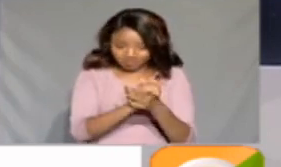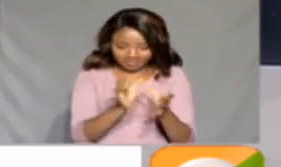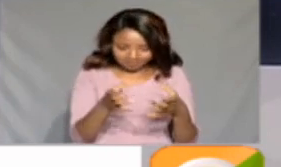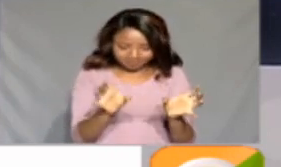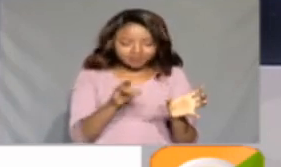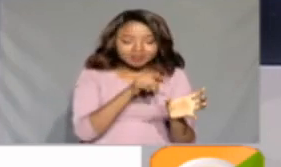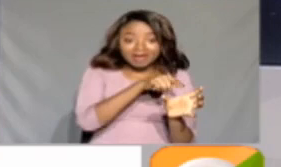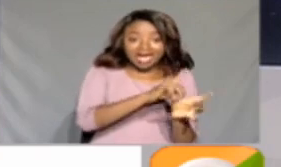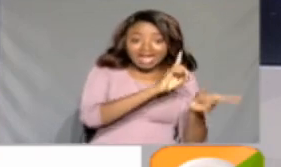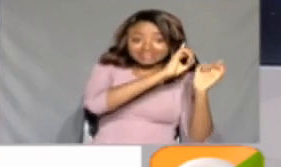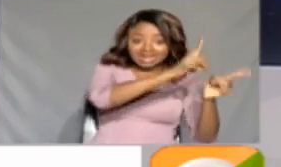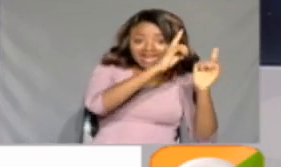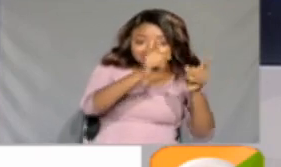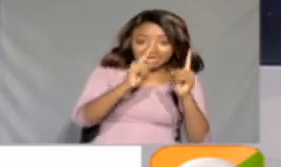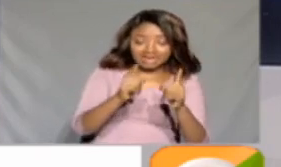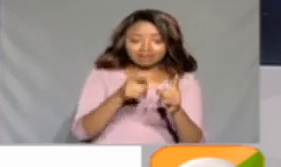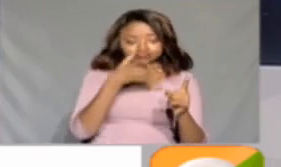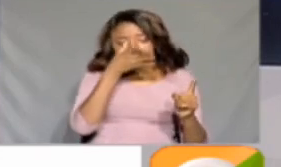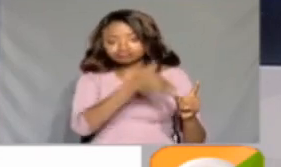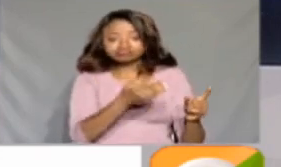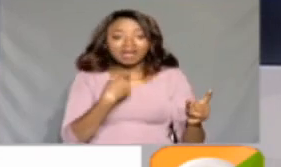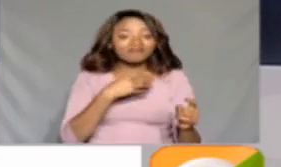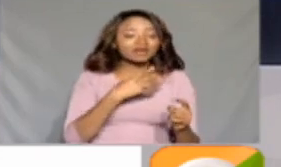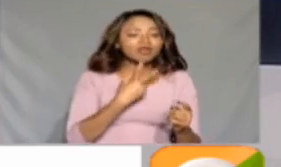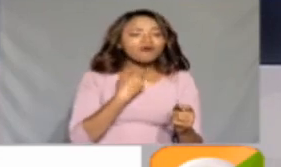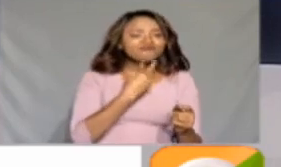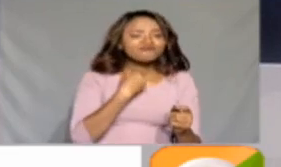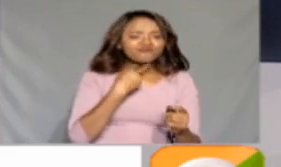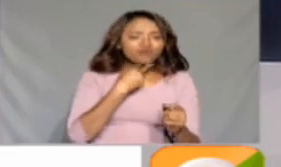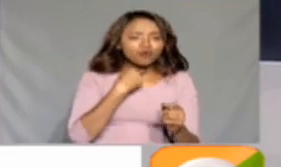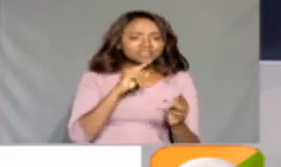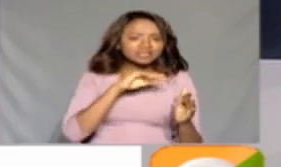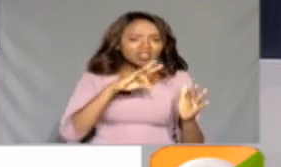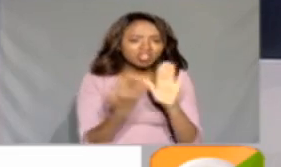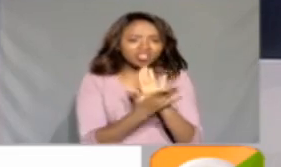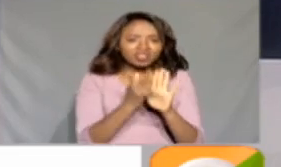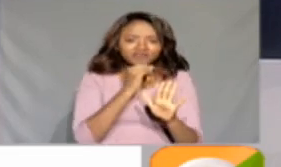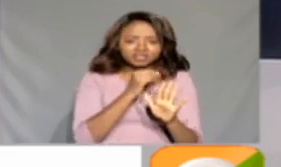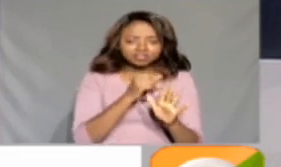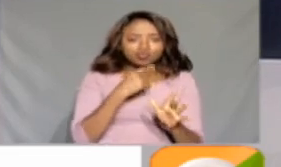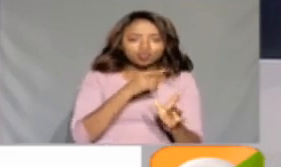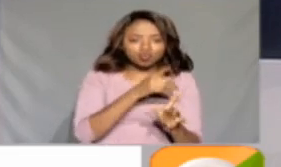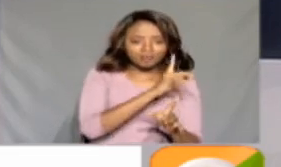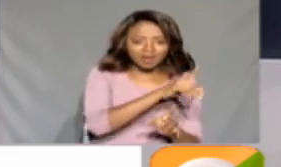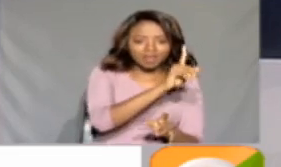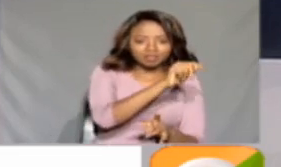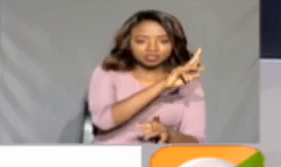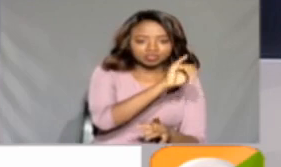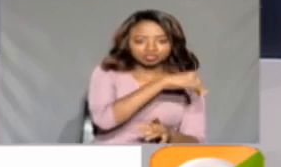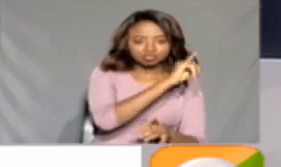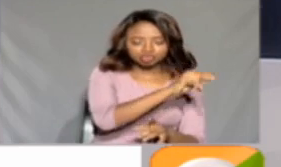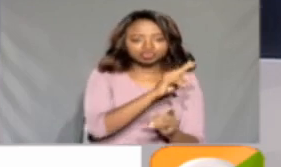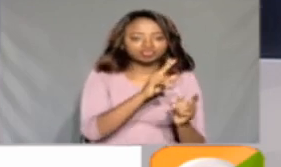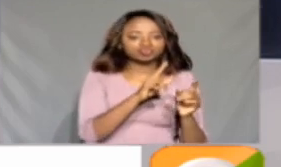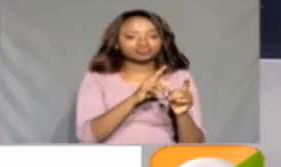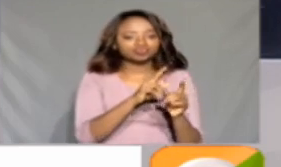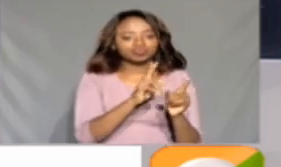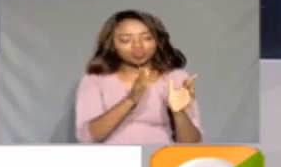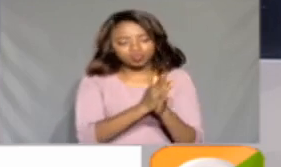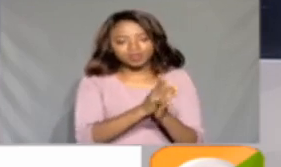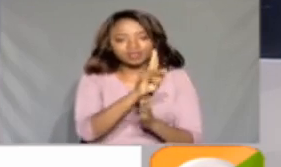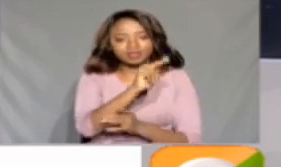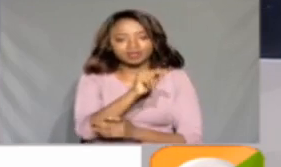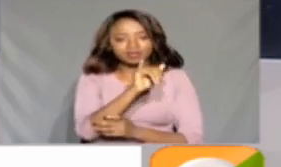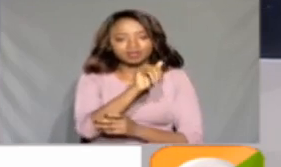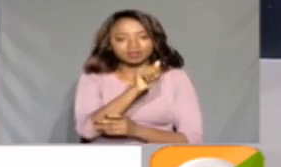your exit from the party. And among the reasons was a leaked audio conversation, supposedly between you and Honorable Nyanja, where you had no